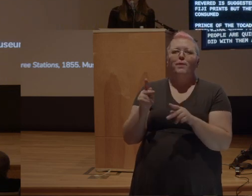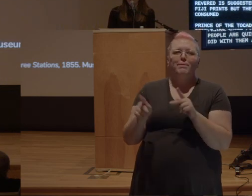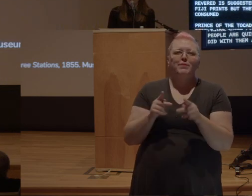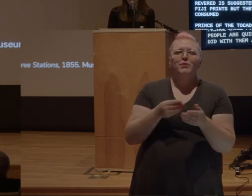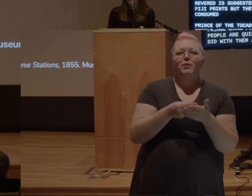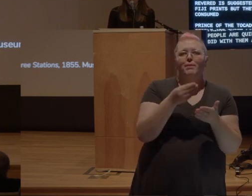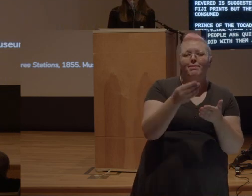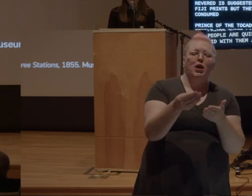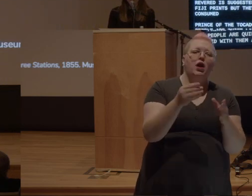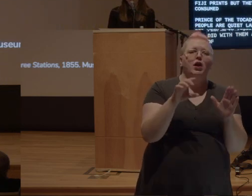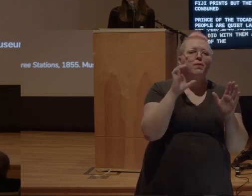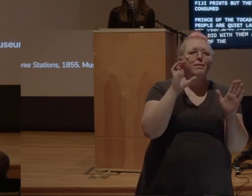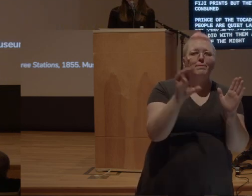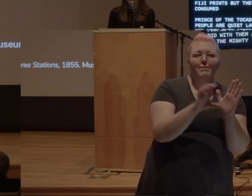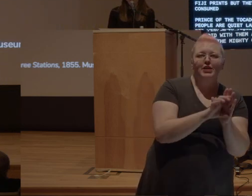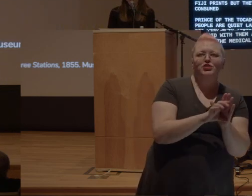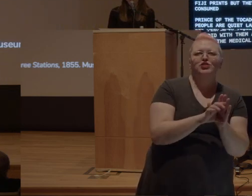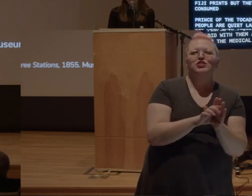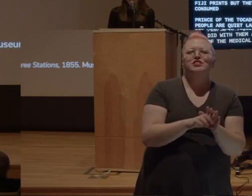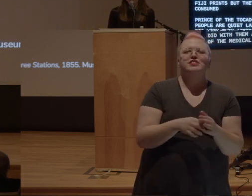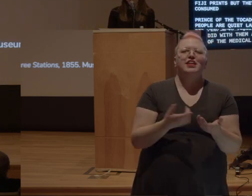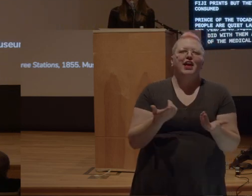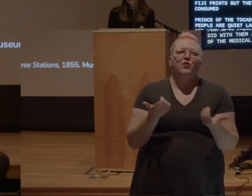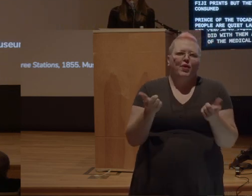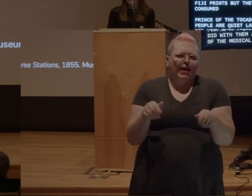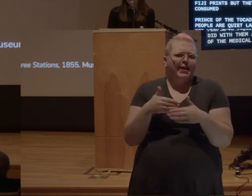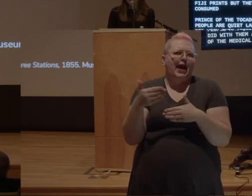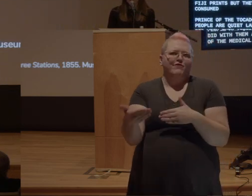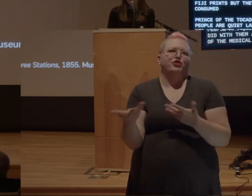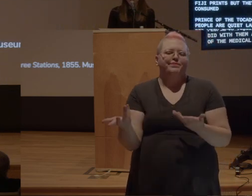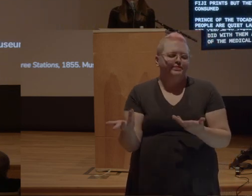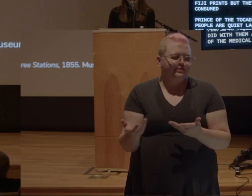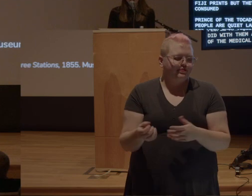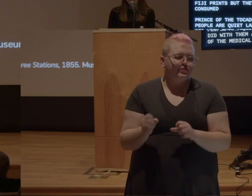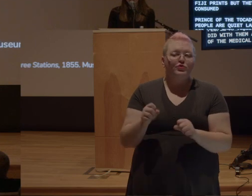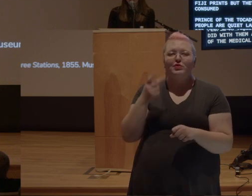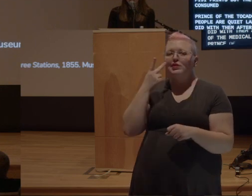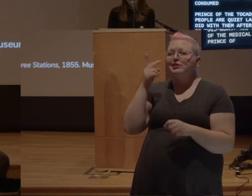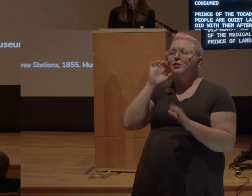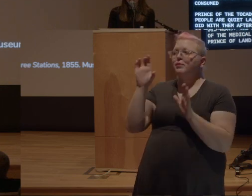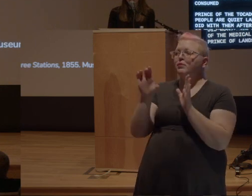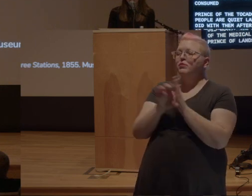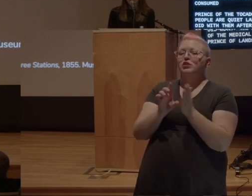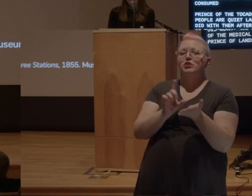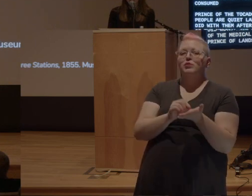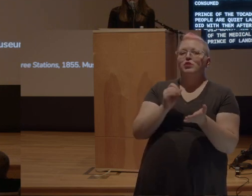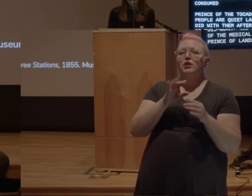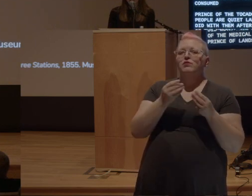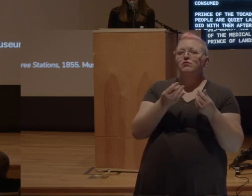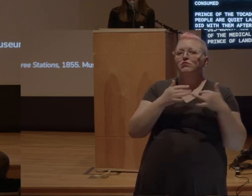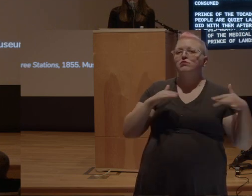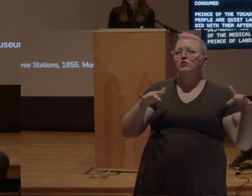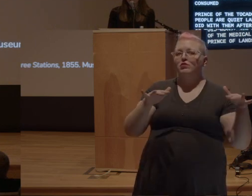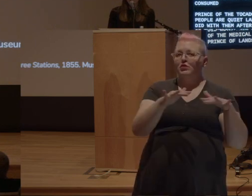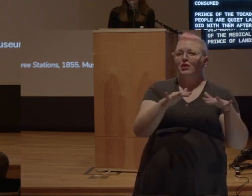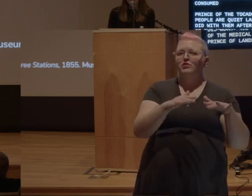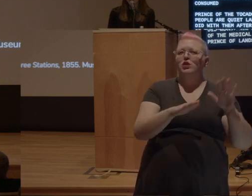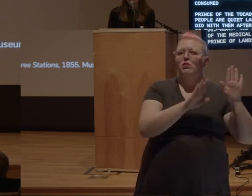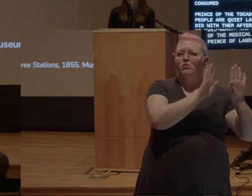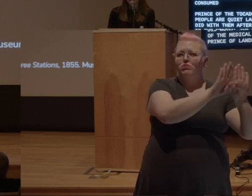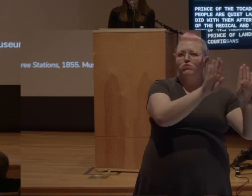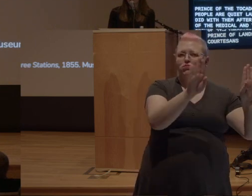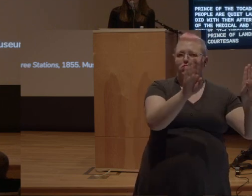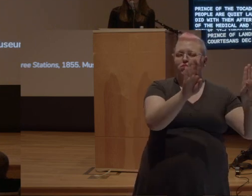these prints of the Mariko and Tarui post stations, we can see prints of landscape alongside those of actors and